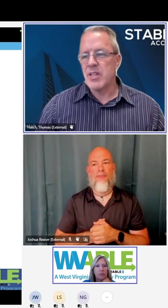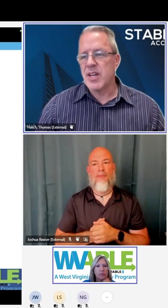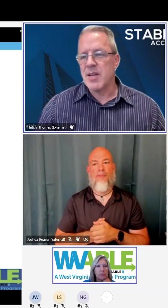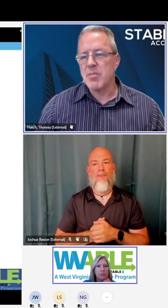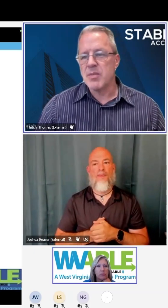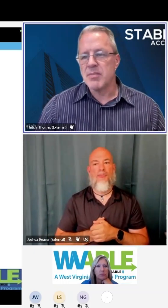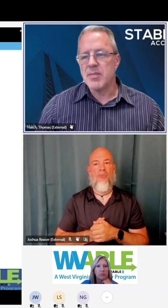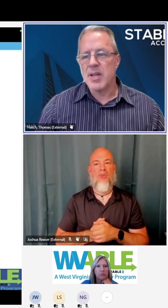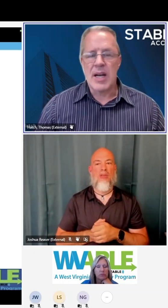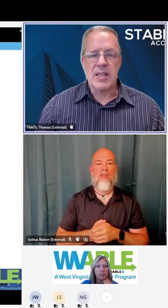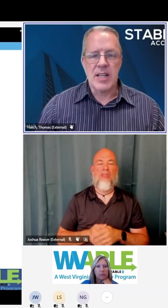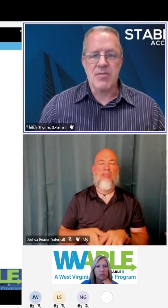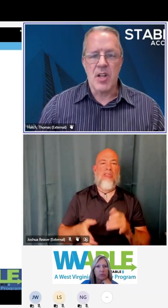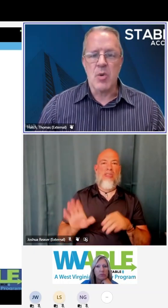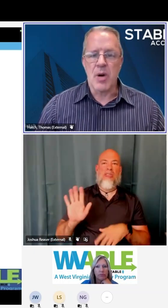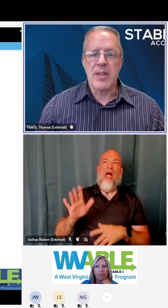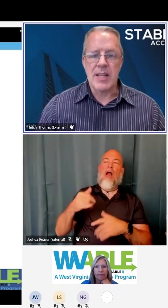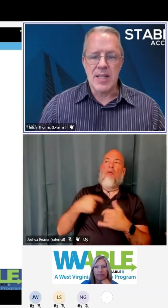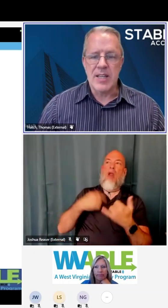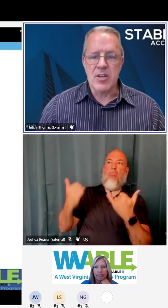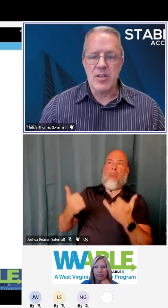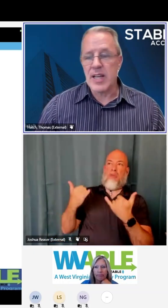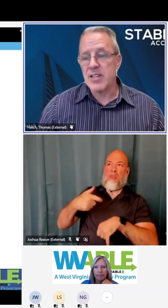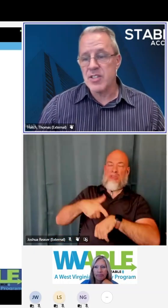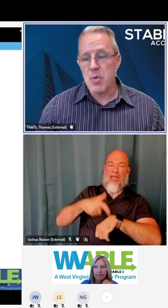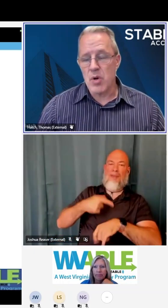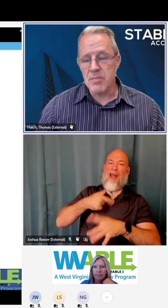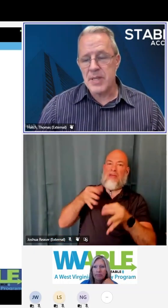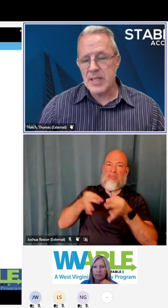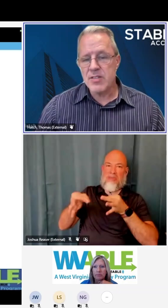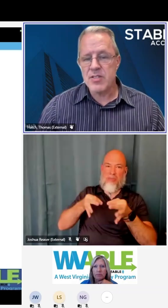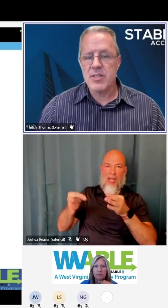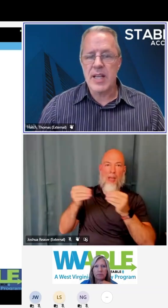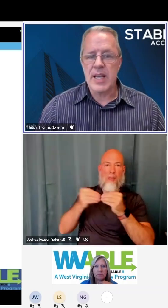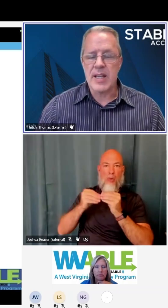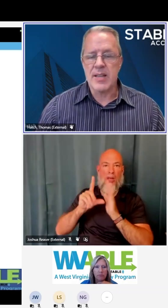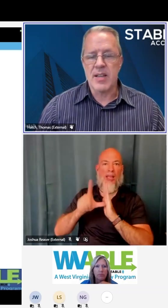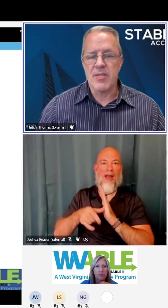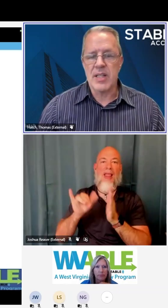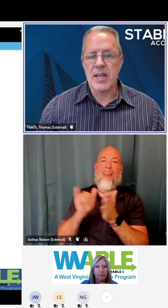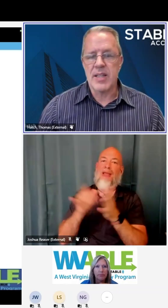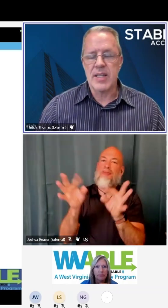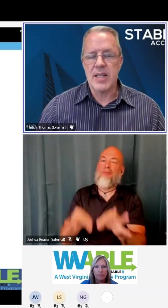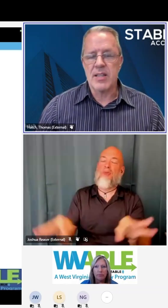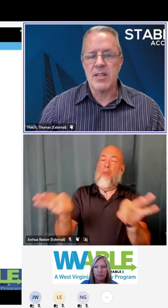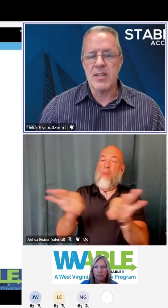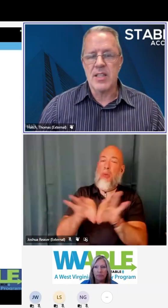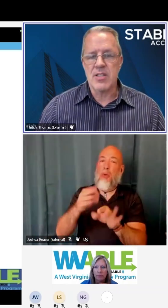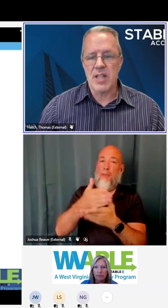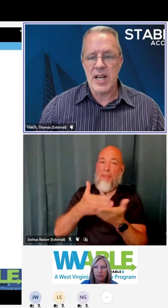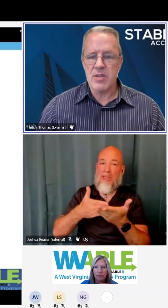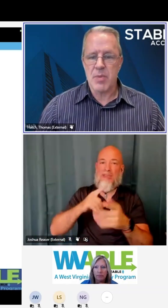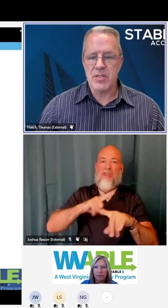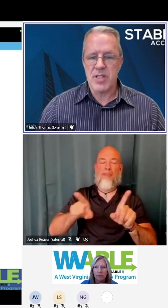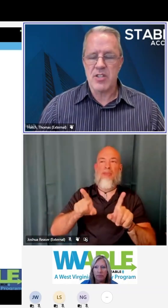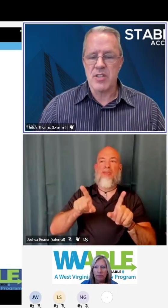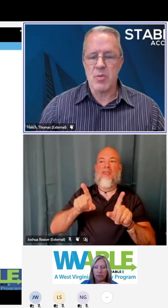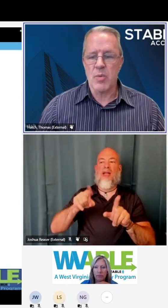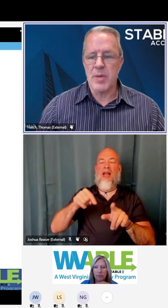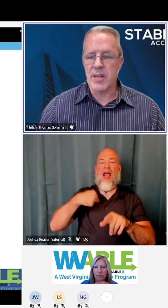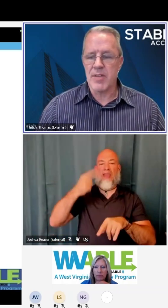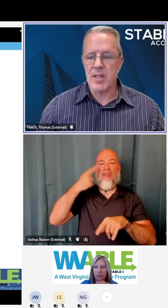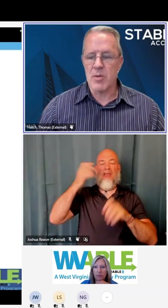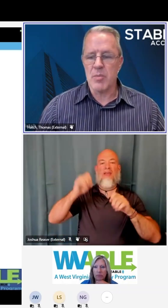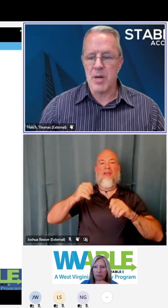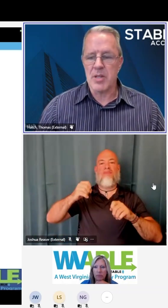this point in time, I'd like to follow up on that later. That is an important piece, and definitely I think in the slide presentation